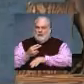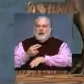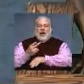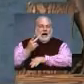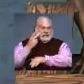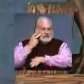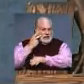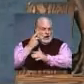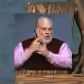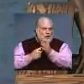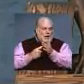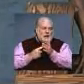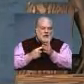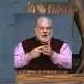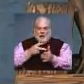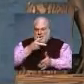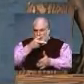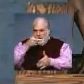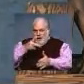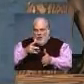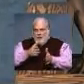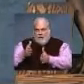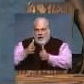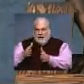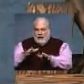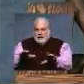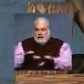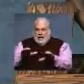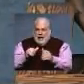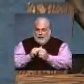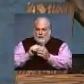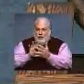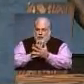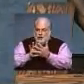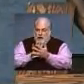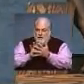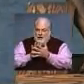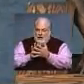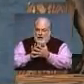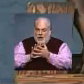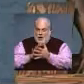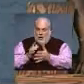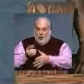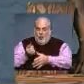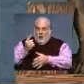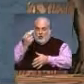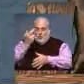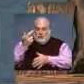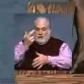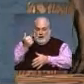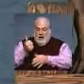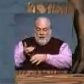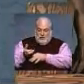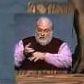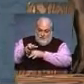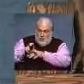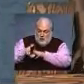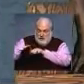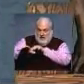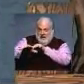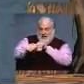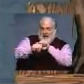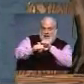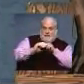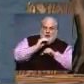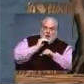do to traffic areas. It's one of the things that forced me from my home that I grew up in that I loved, and